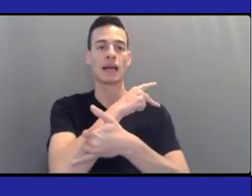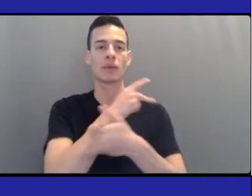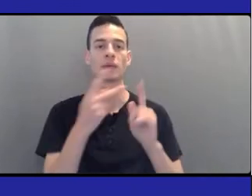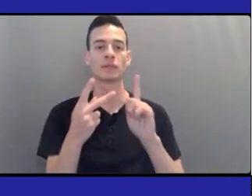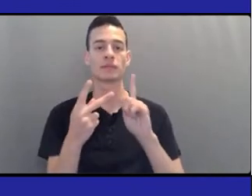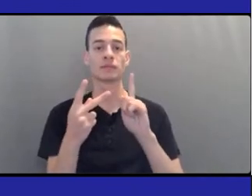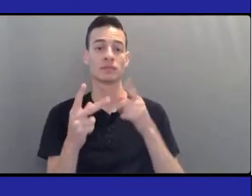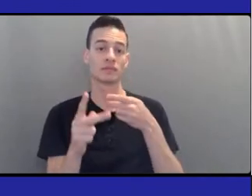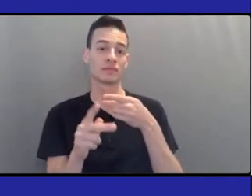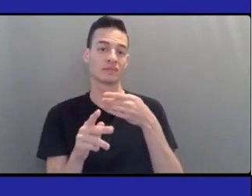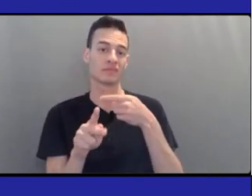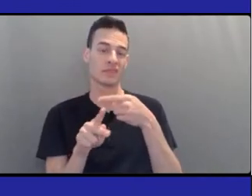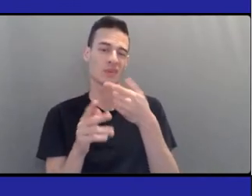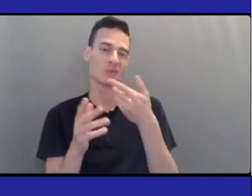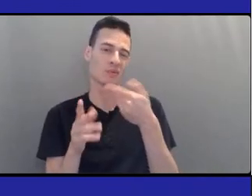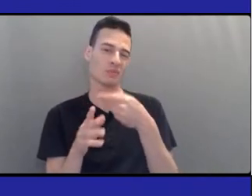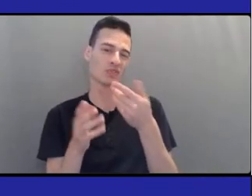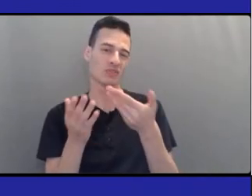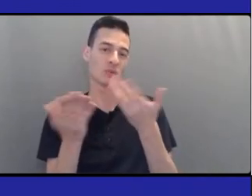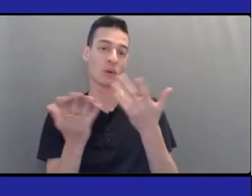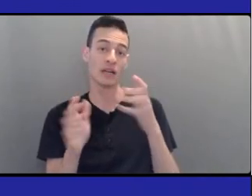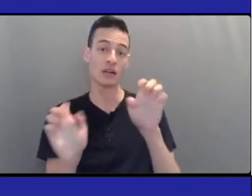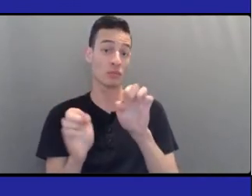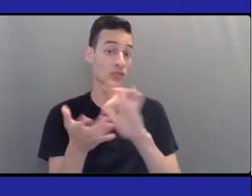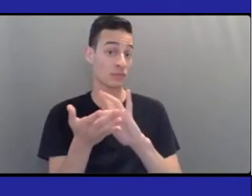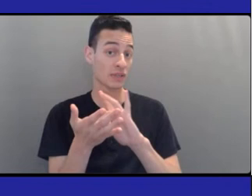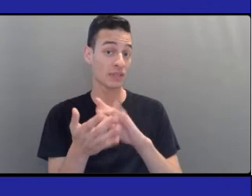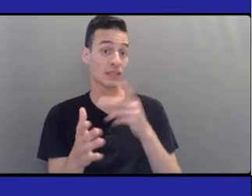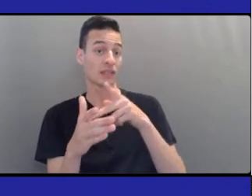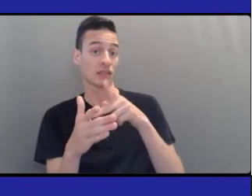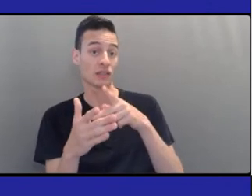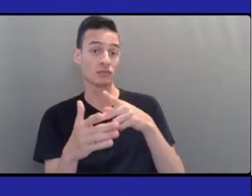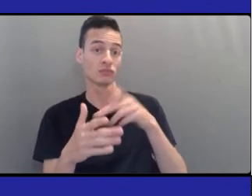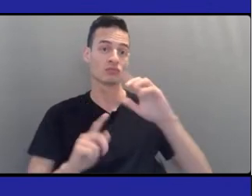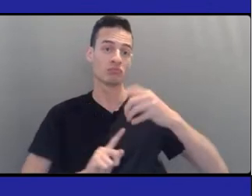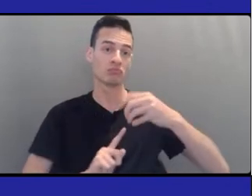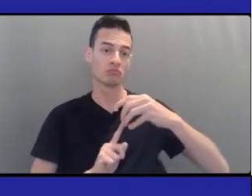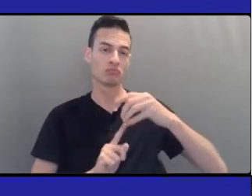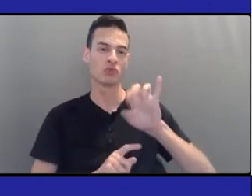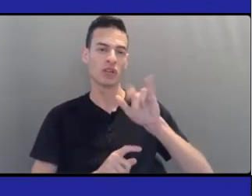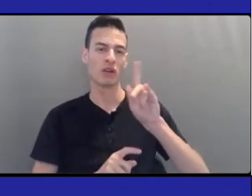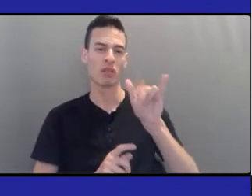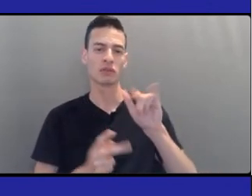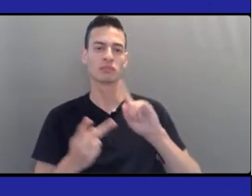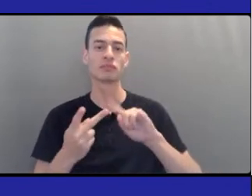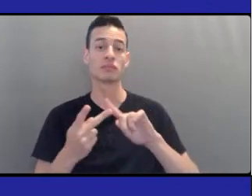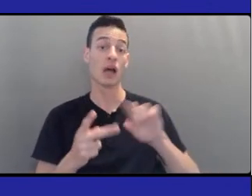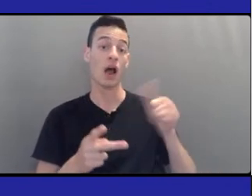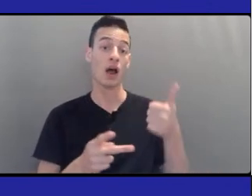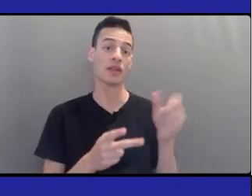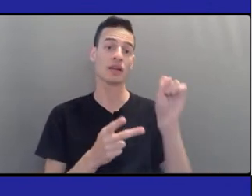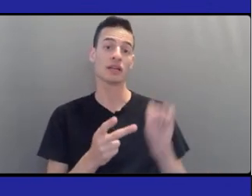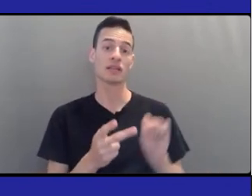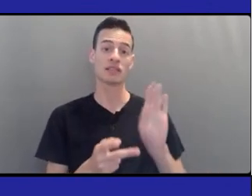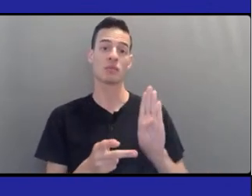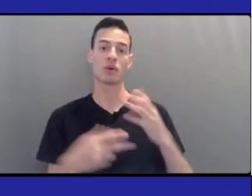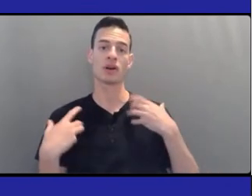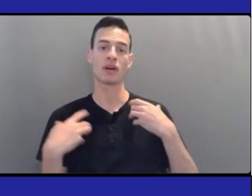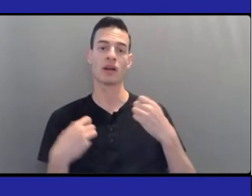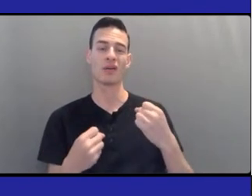services being emergency medicine, psychiatry, and radiology, and the other South Brooklyn Health, solely for